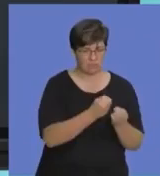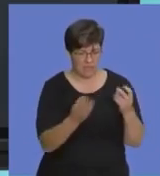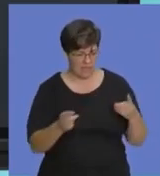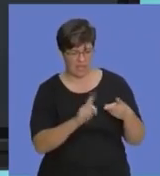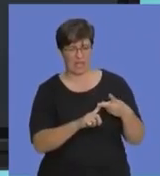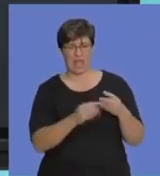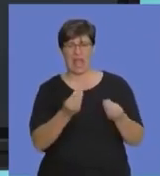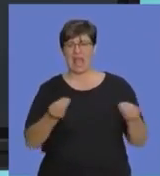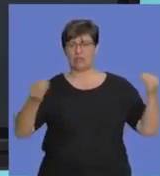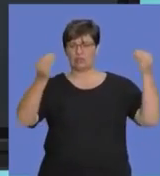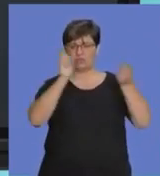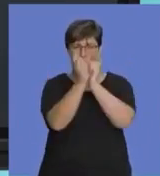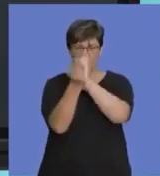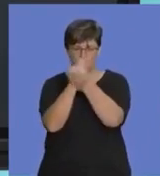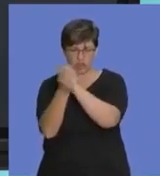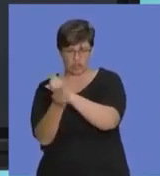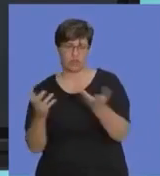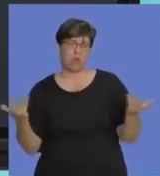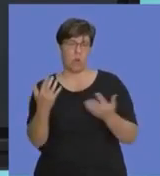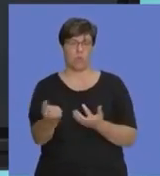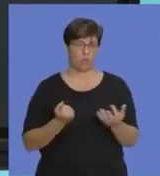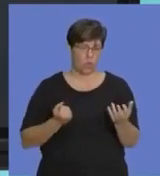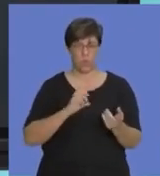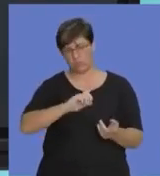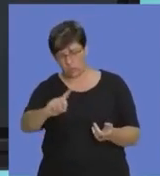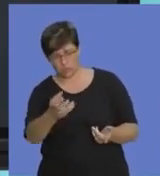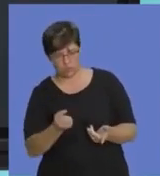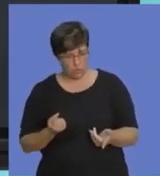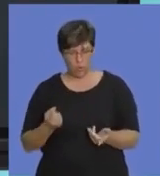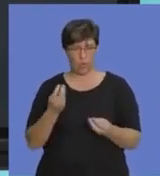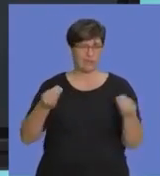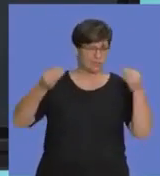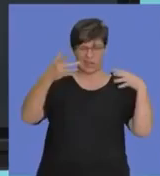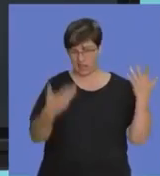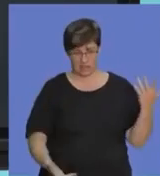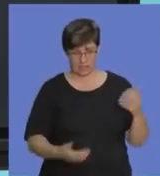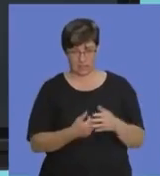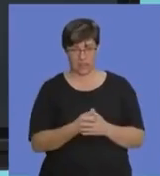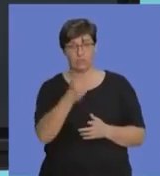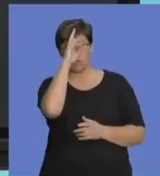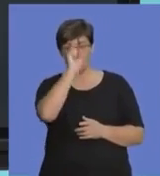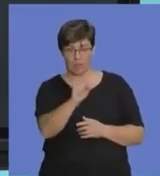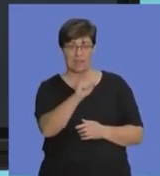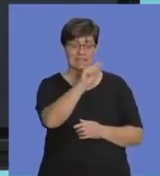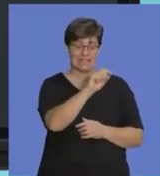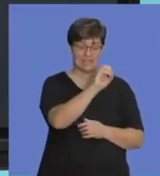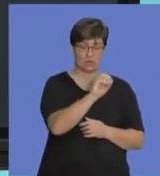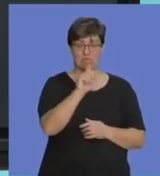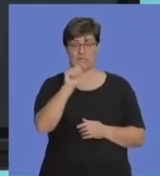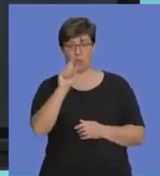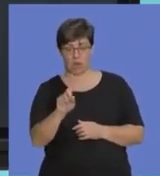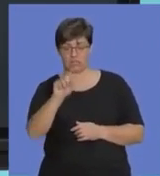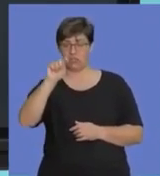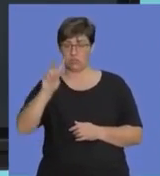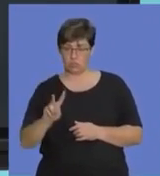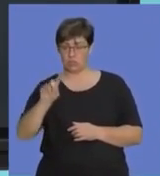is multiple deposits, change in interest, or multiple withdrawals that the person is making. Remember that